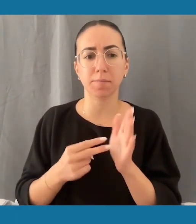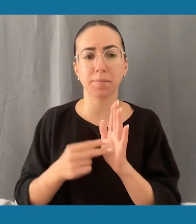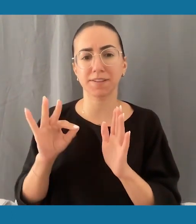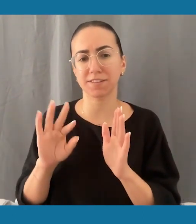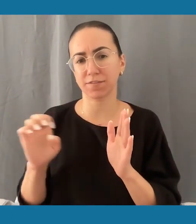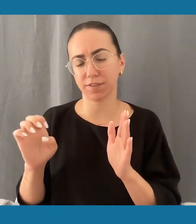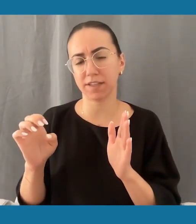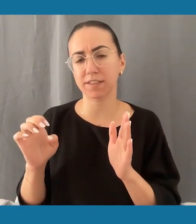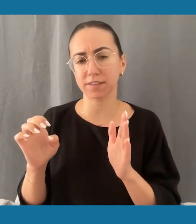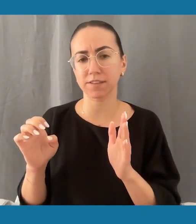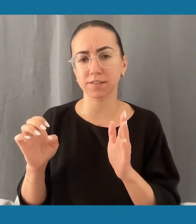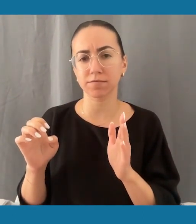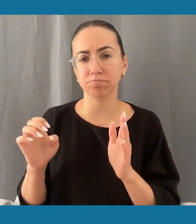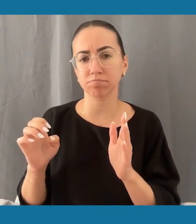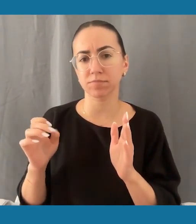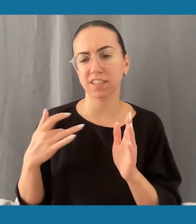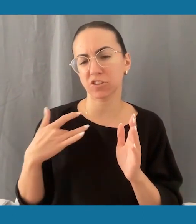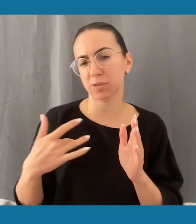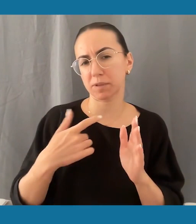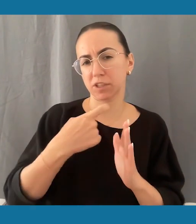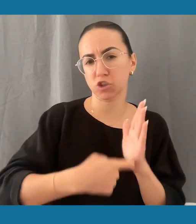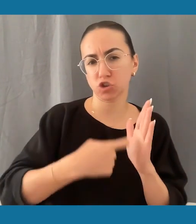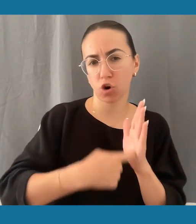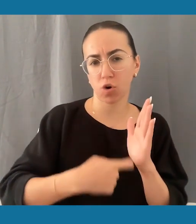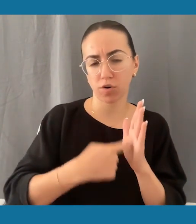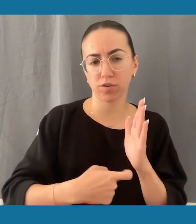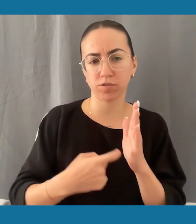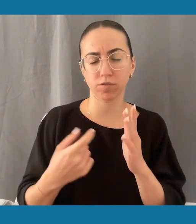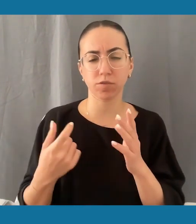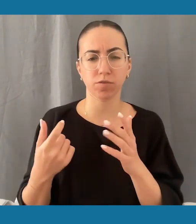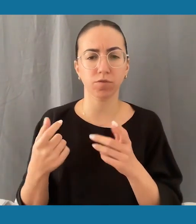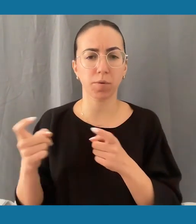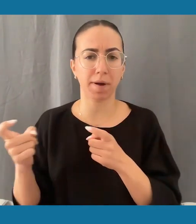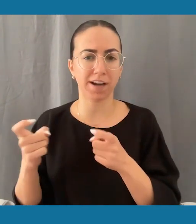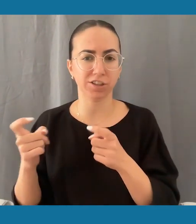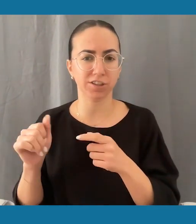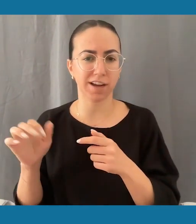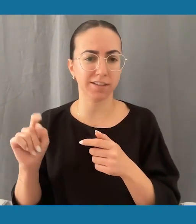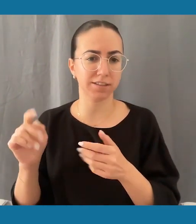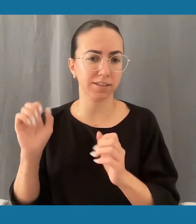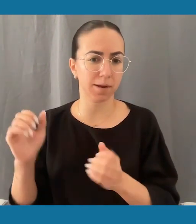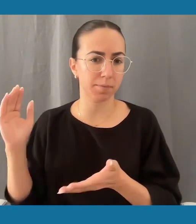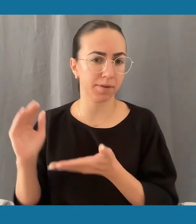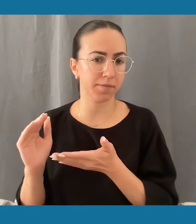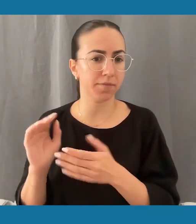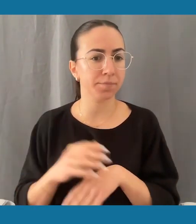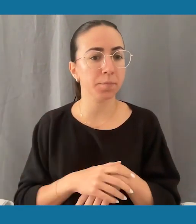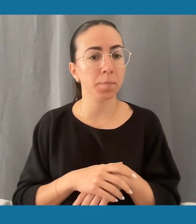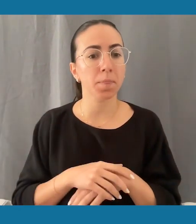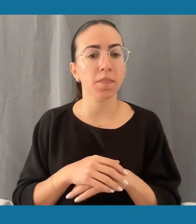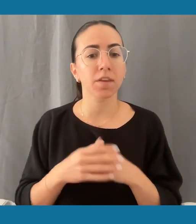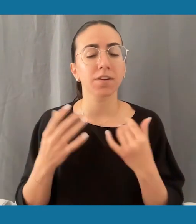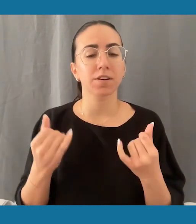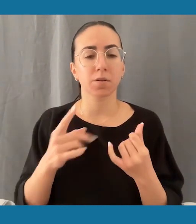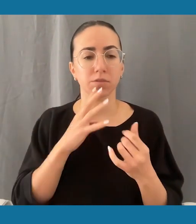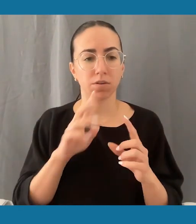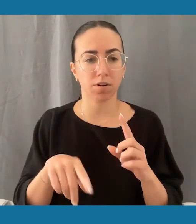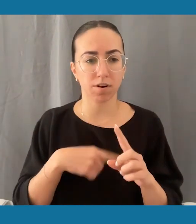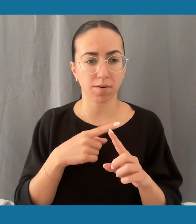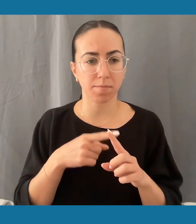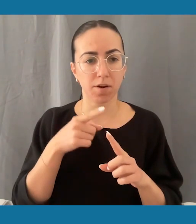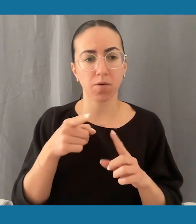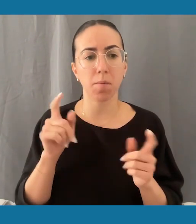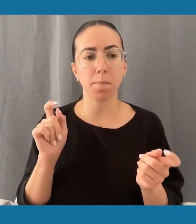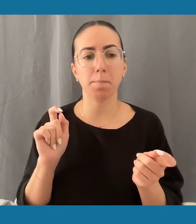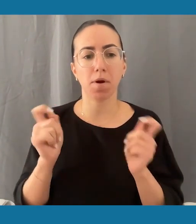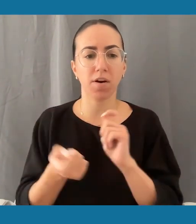are charged typically for managing assets. Now, here we talk about in a pooled trust, a